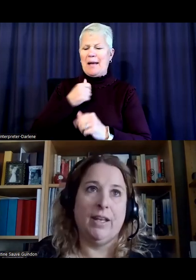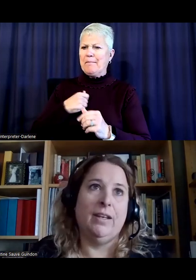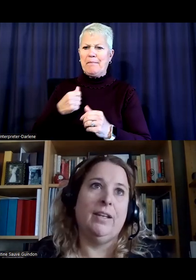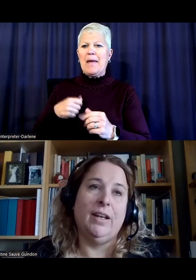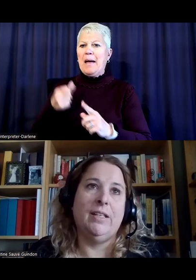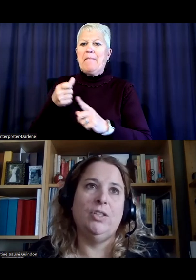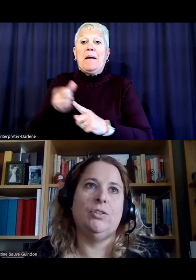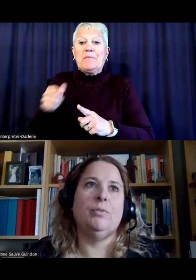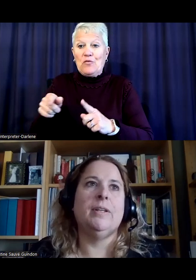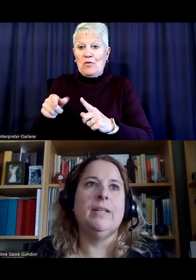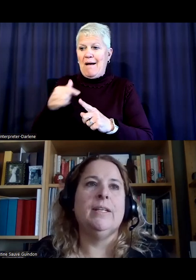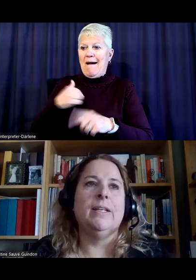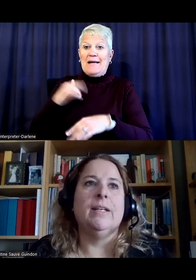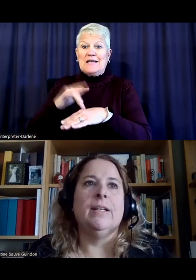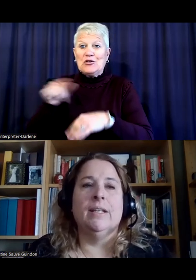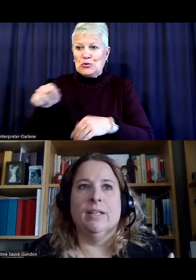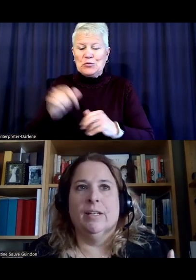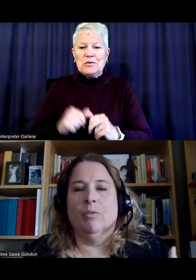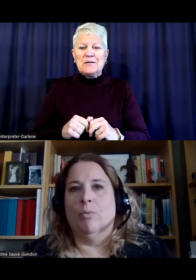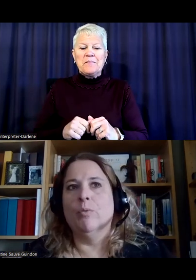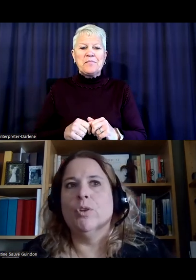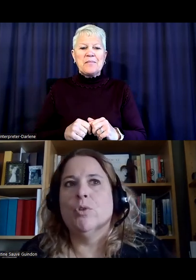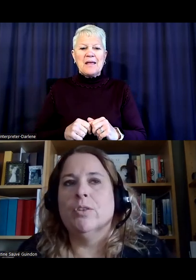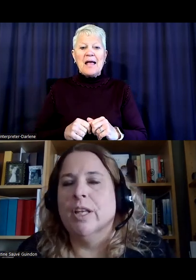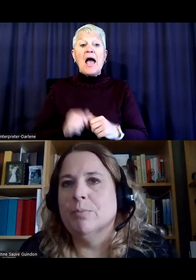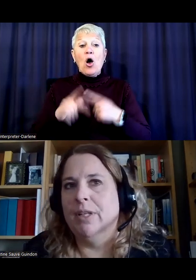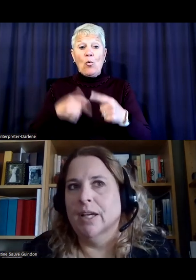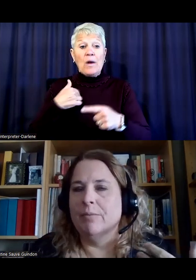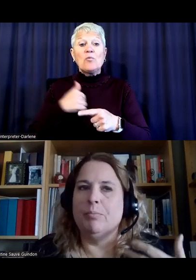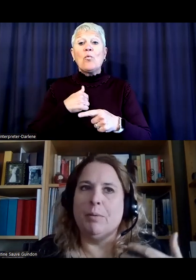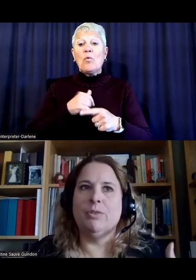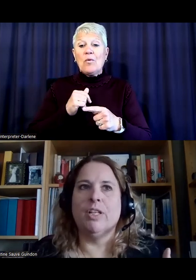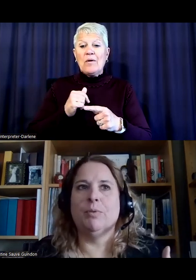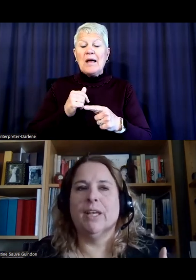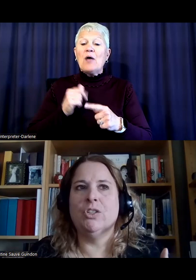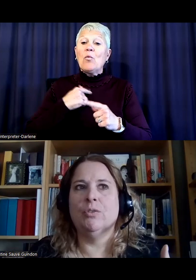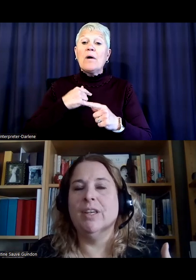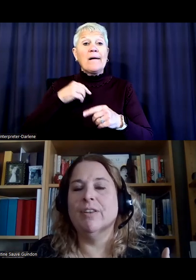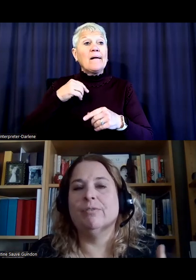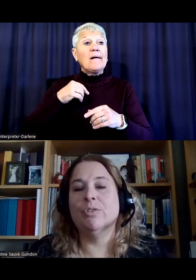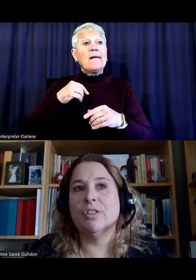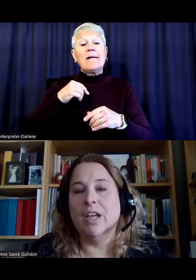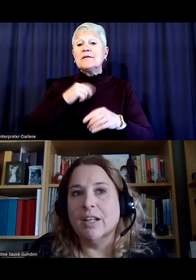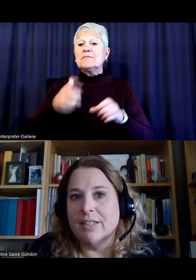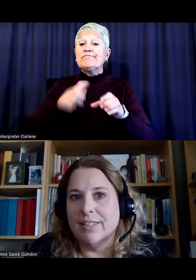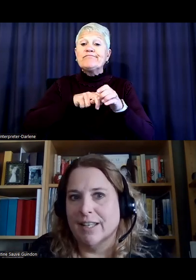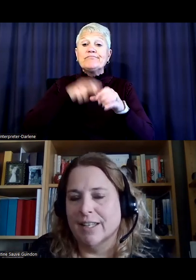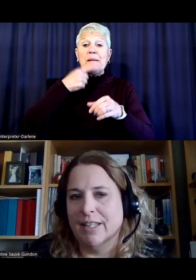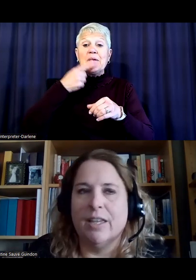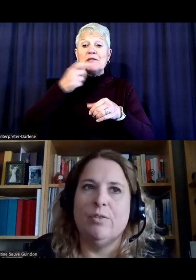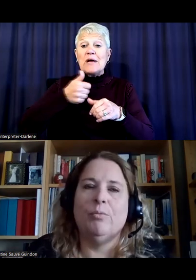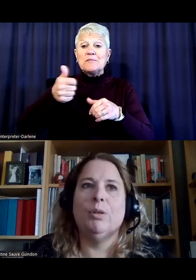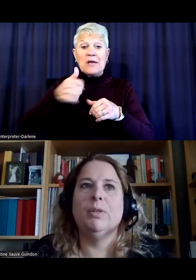and I invaded it and I touched you. When we're on public transportation, even if we're stuck